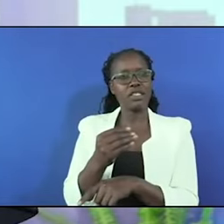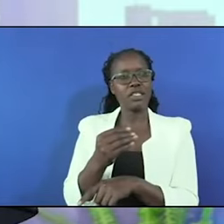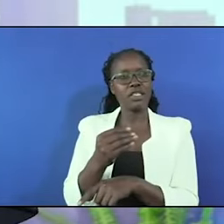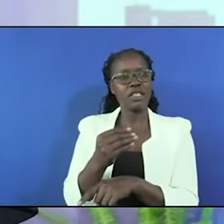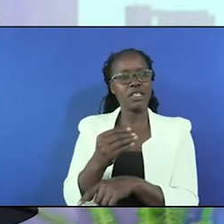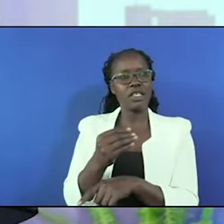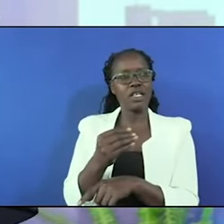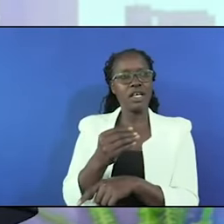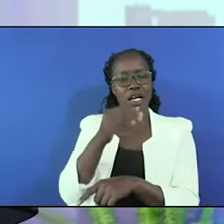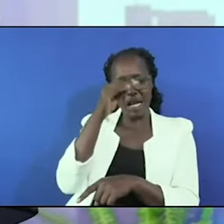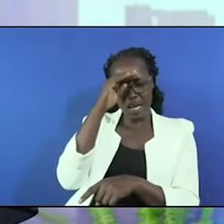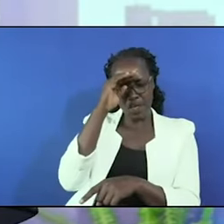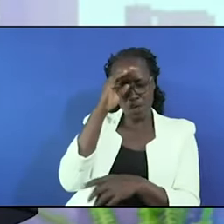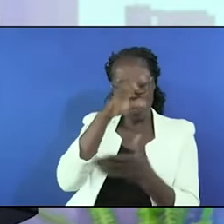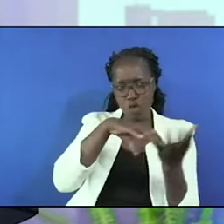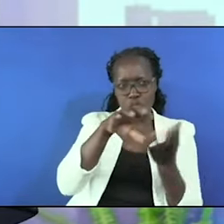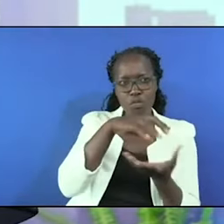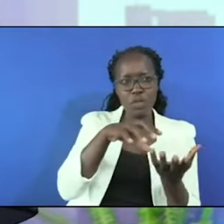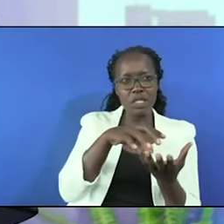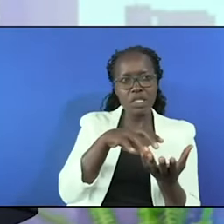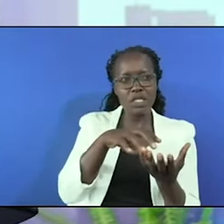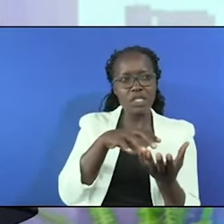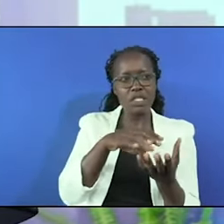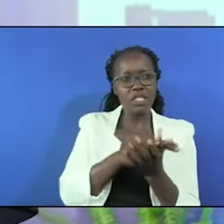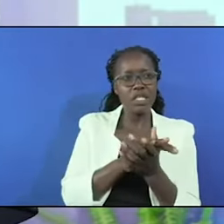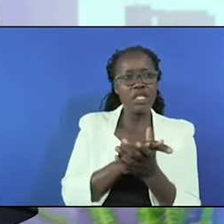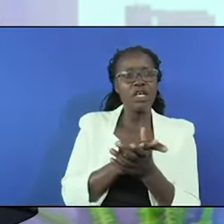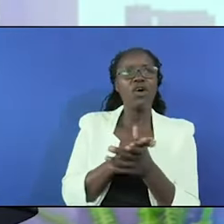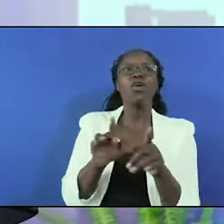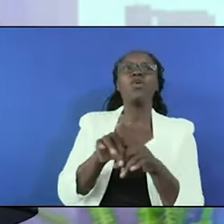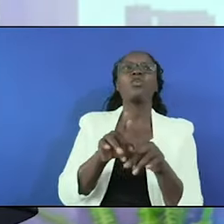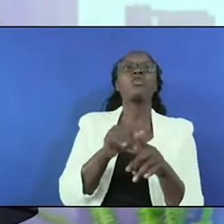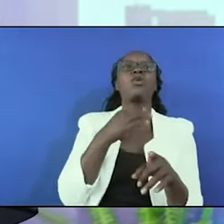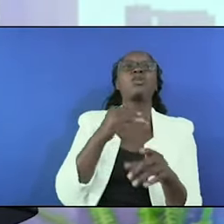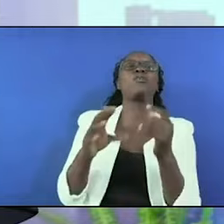when you drink alcohol, you have to be also a thief.